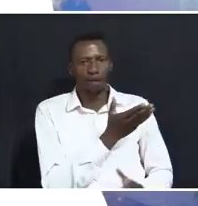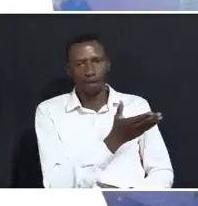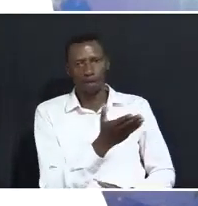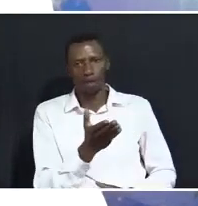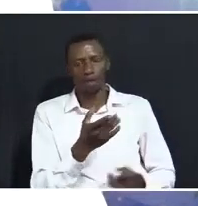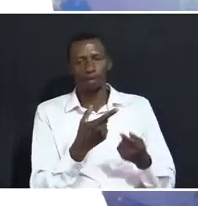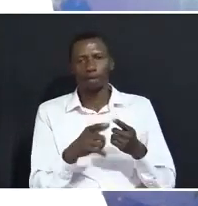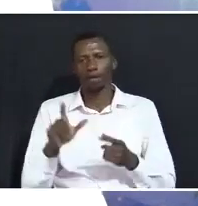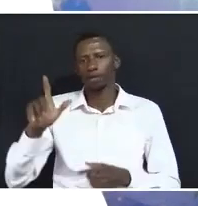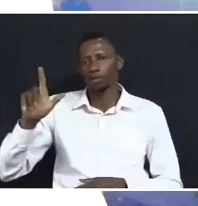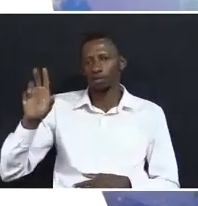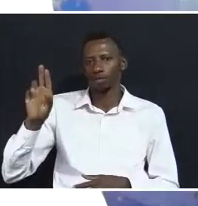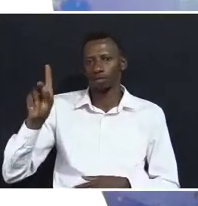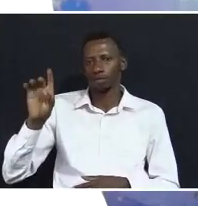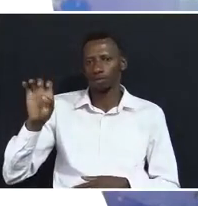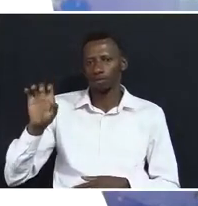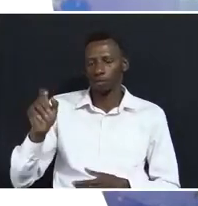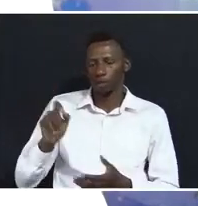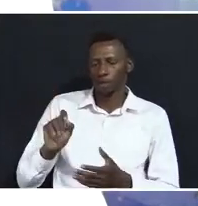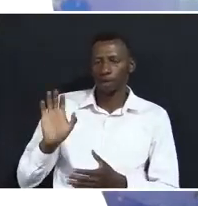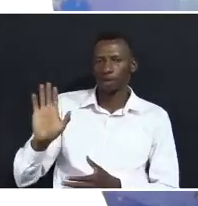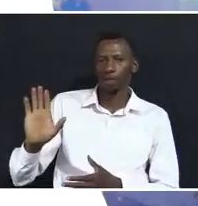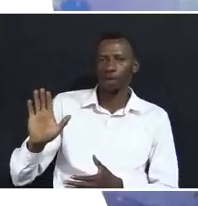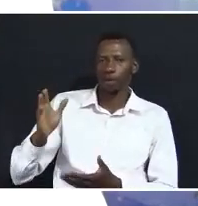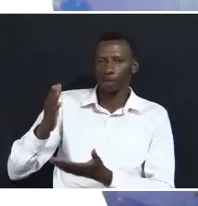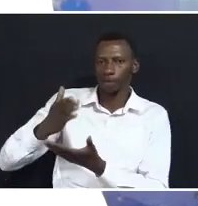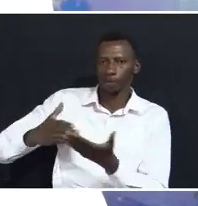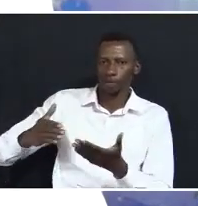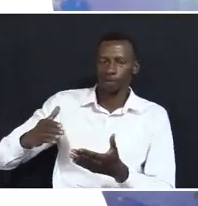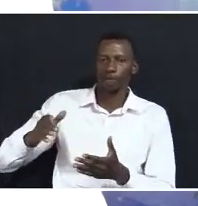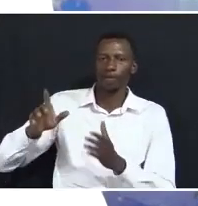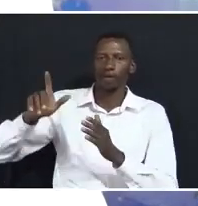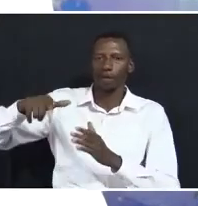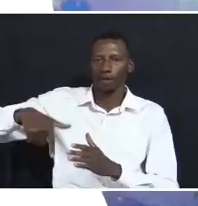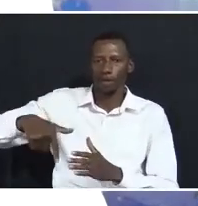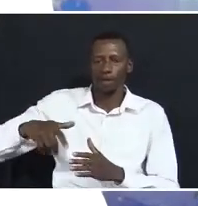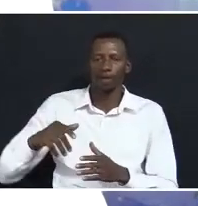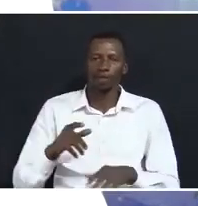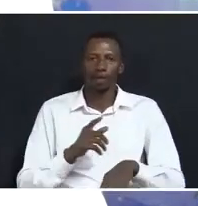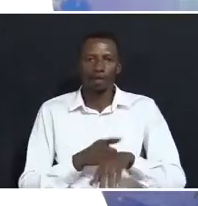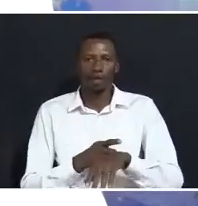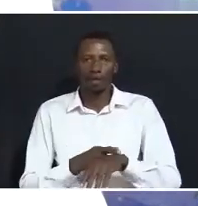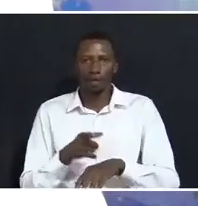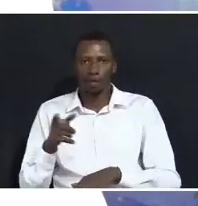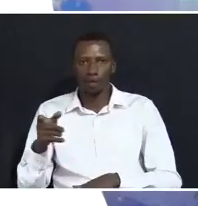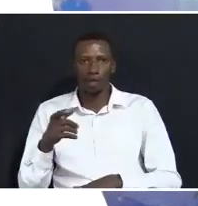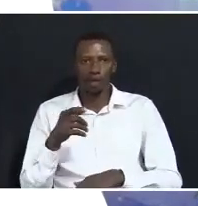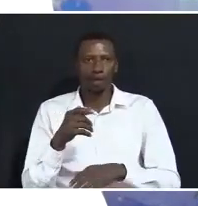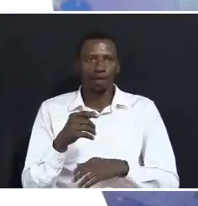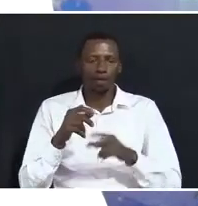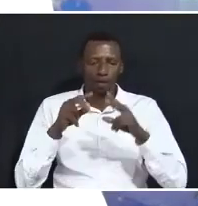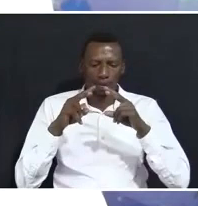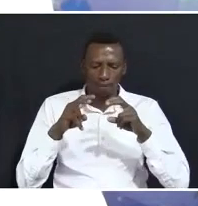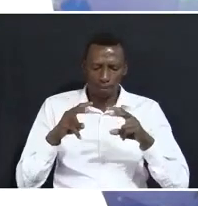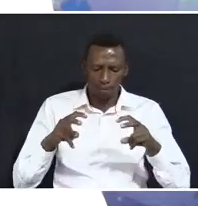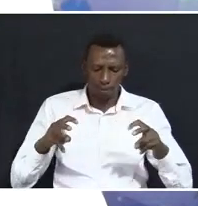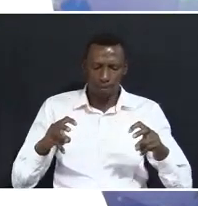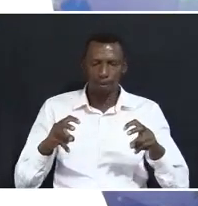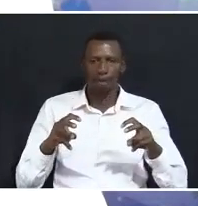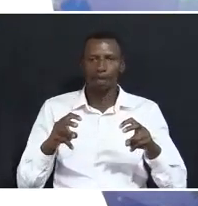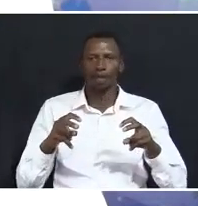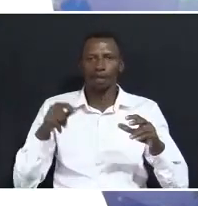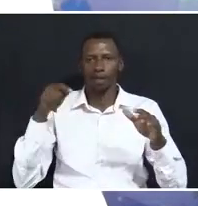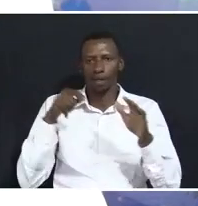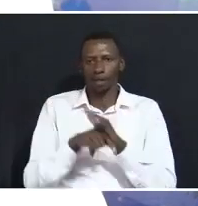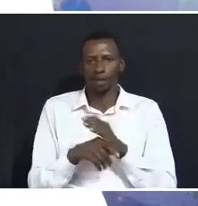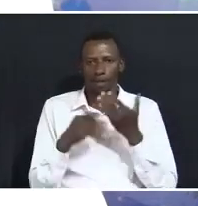Luke came to write his portion later, after having done sufficient research. And